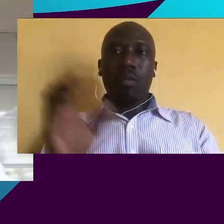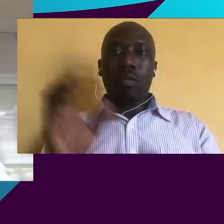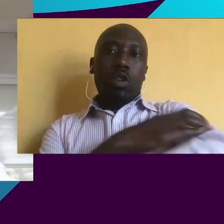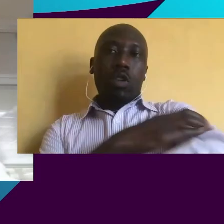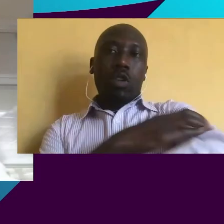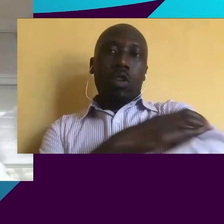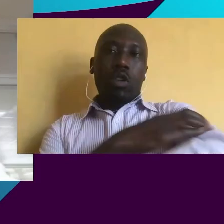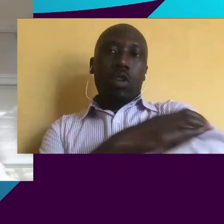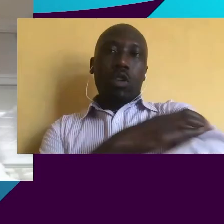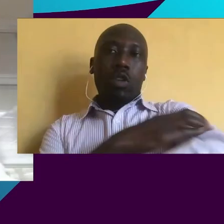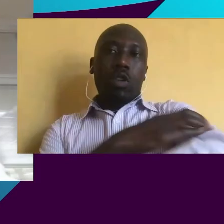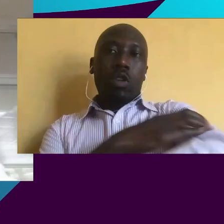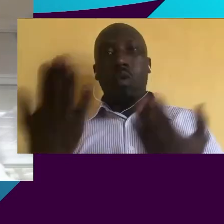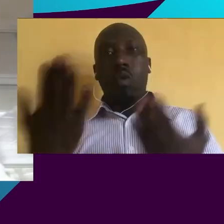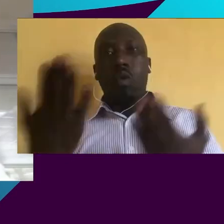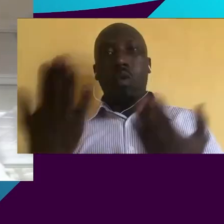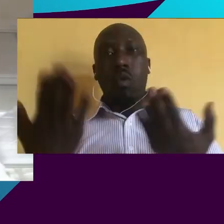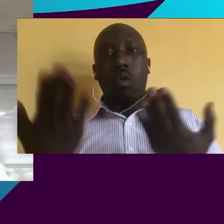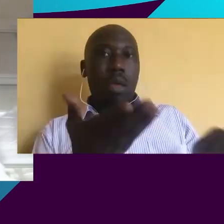Uganda.